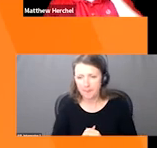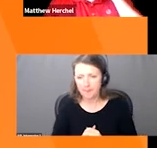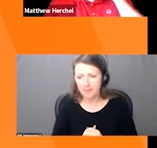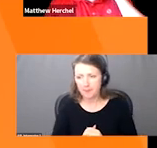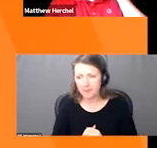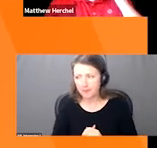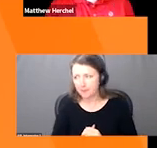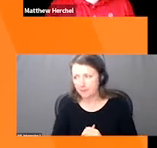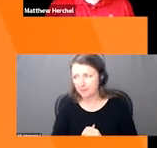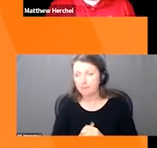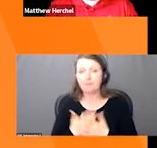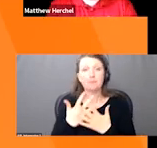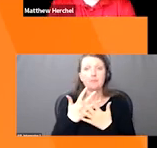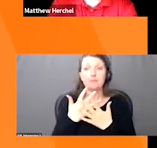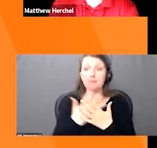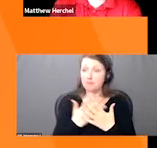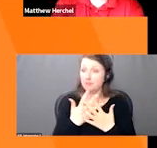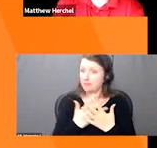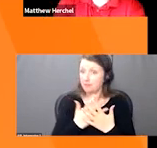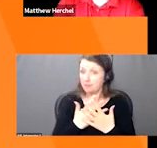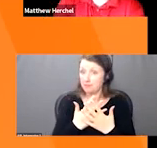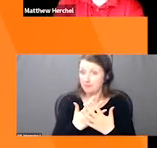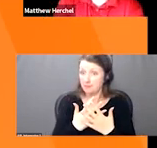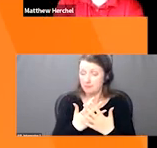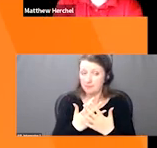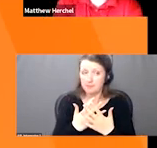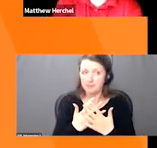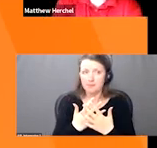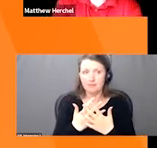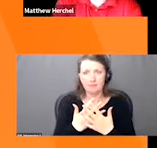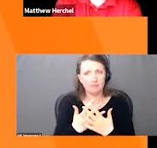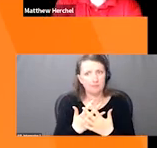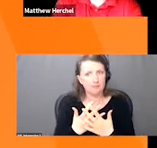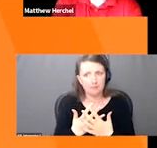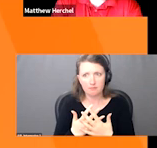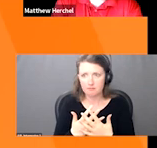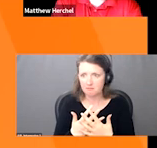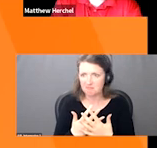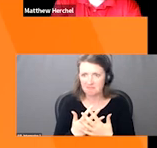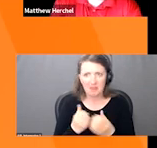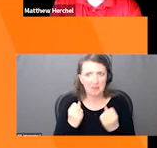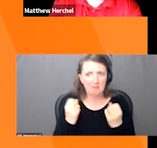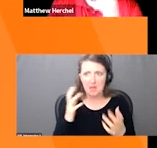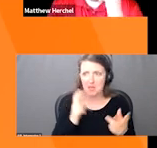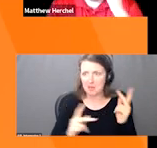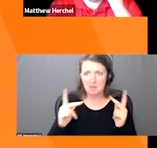Filters are probably the most unused tool within LinkedIn.